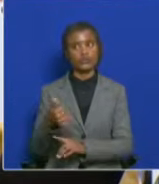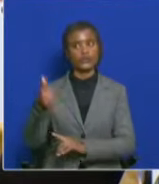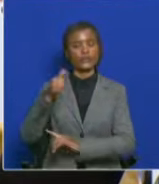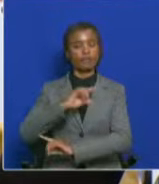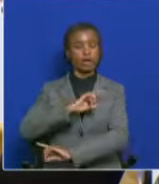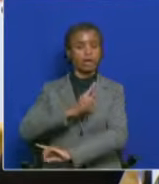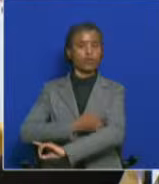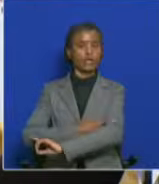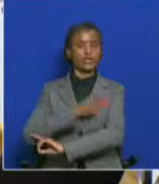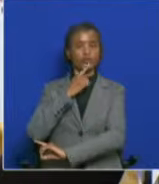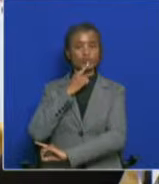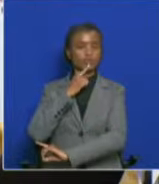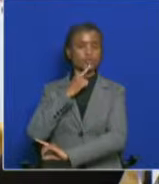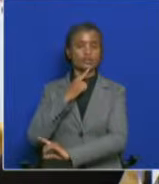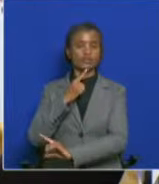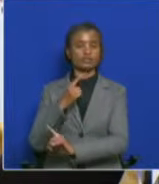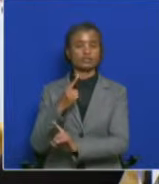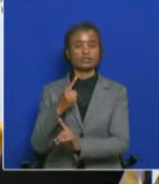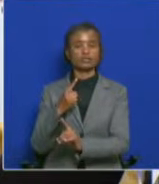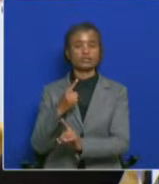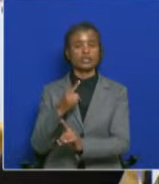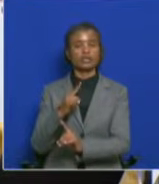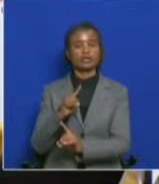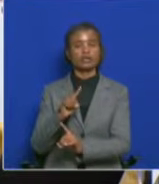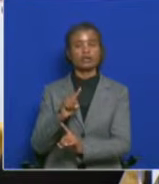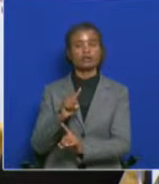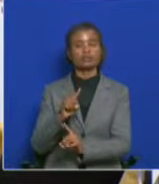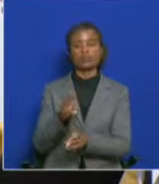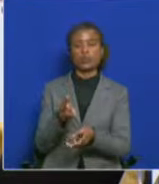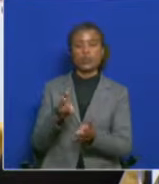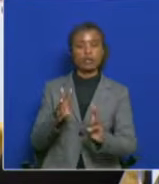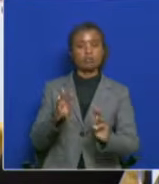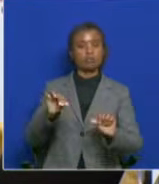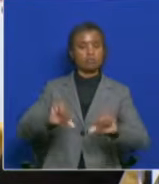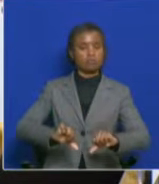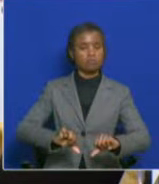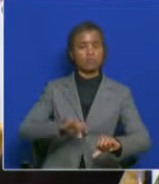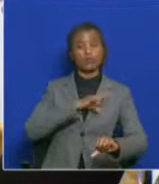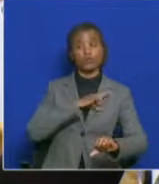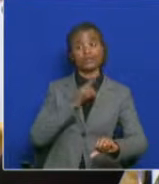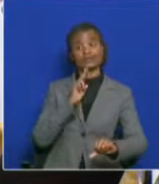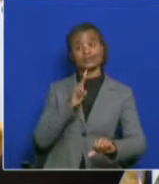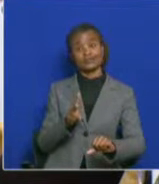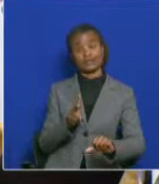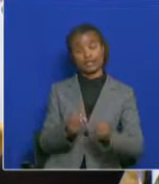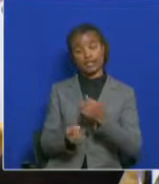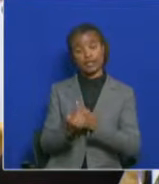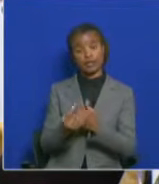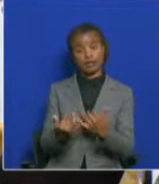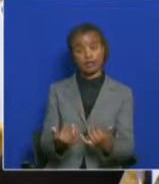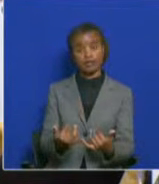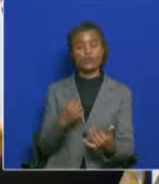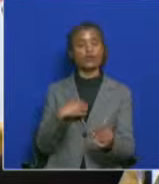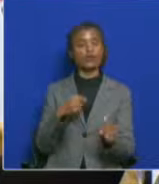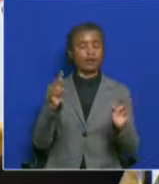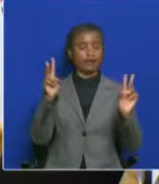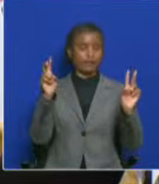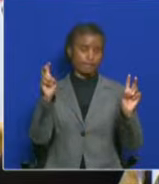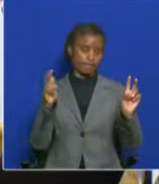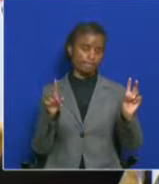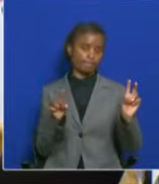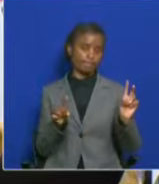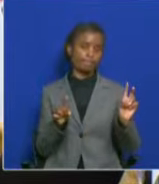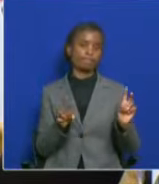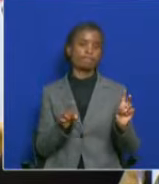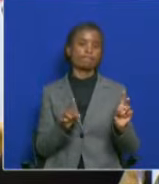these kind of communications that are taking place here. But that's a theme on its own, and we will get to that probably on Monday.